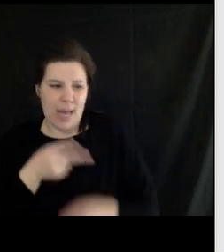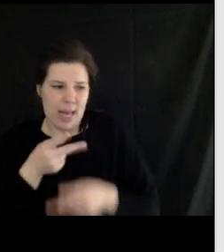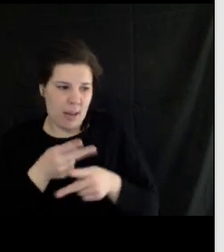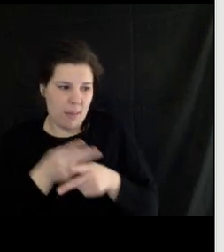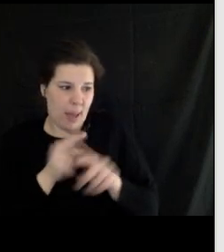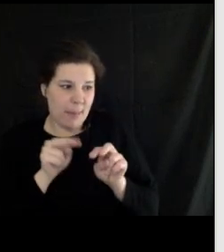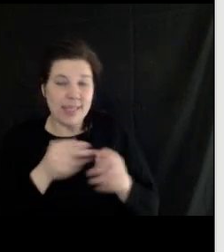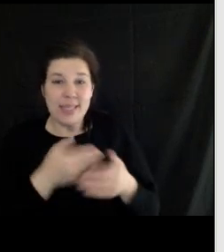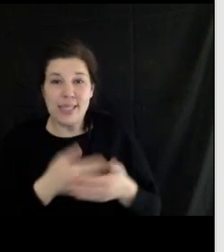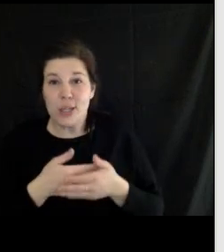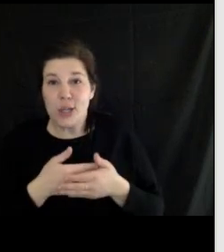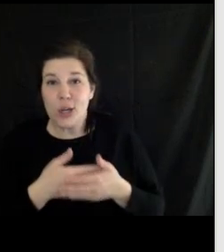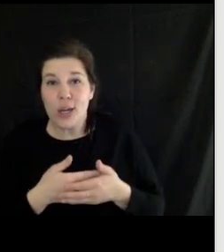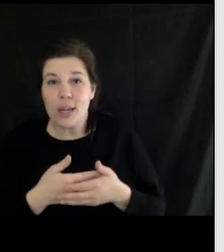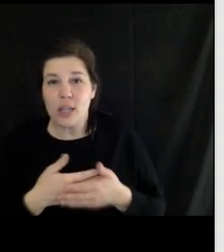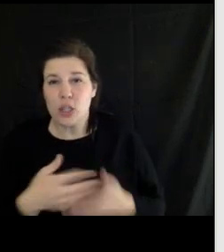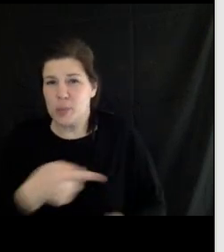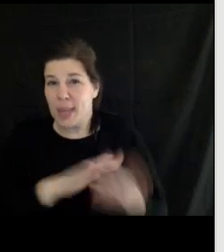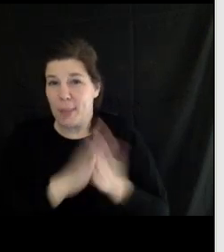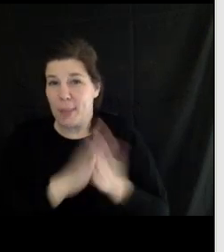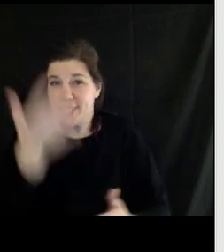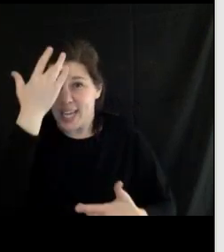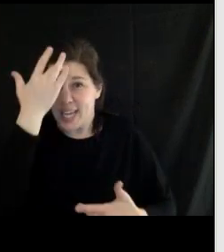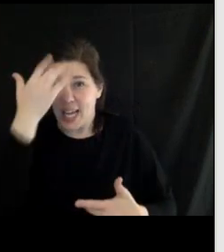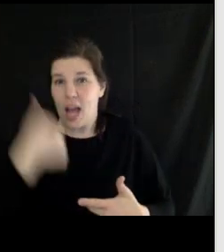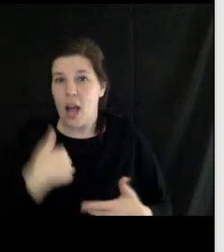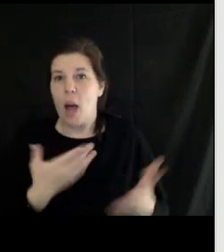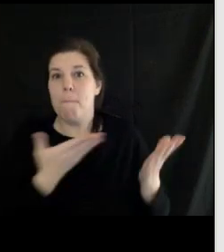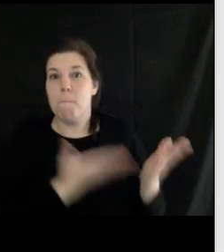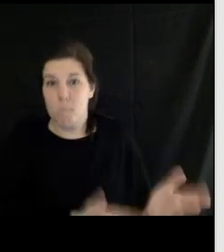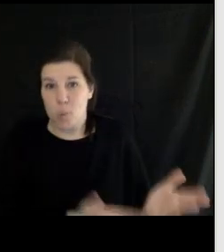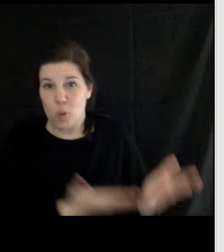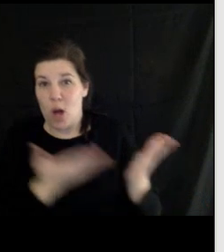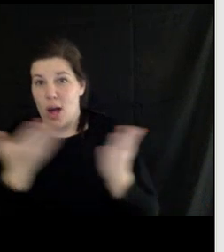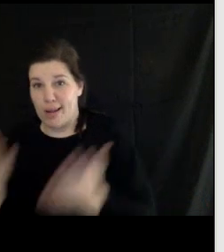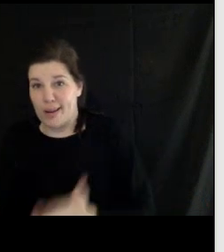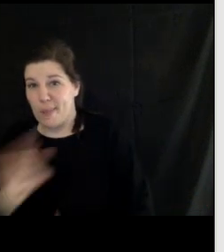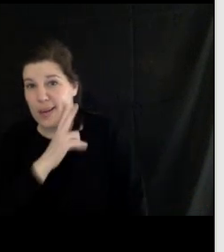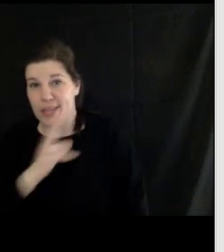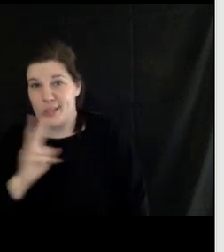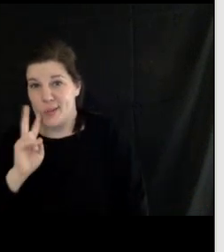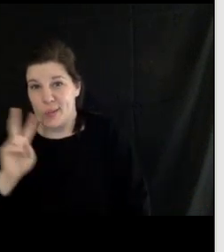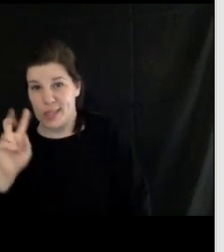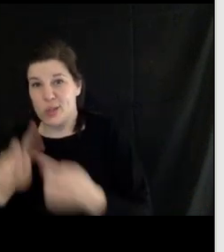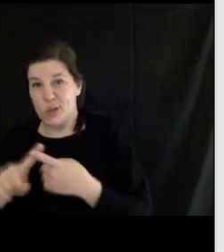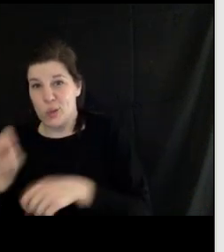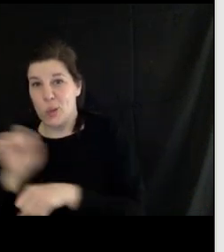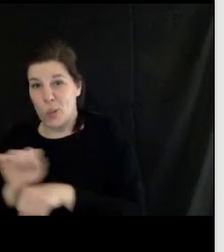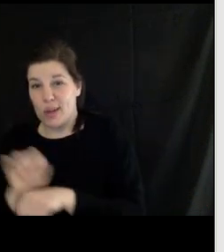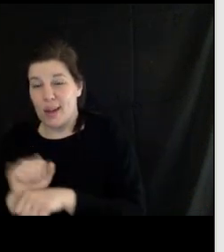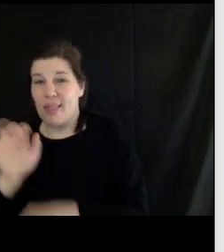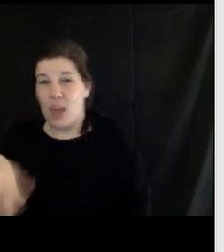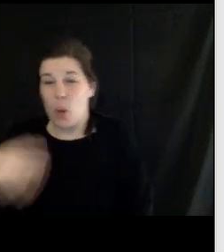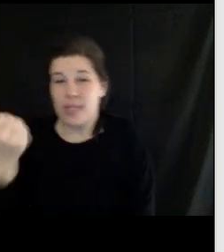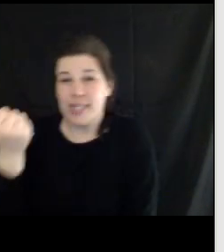and I personally took my children to work with me. That was in